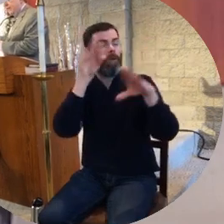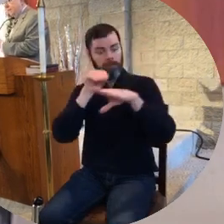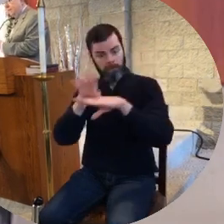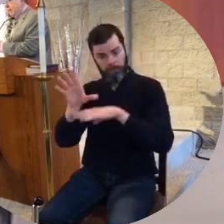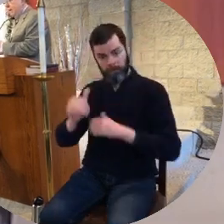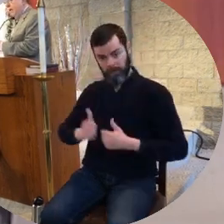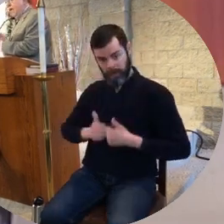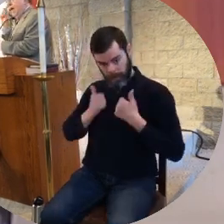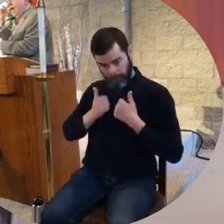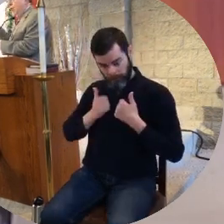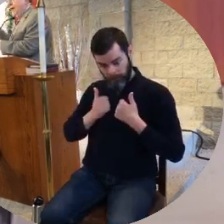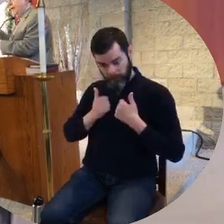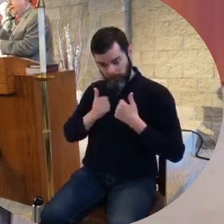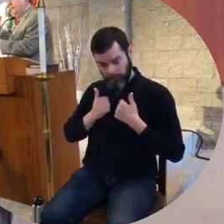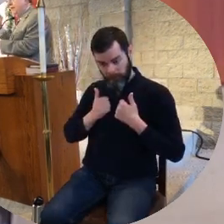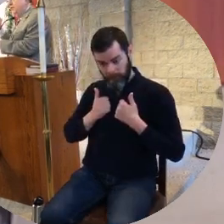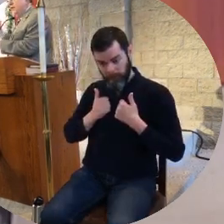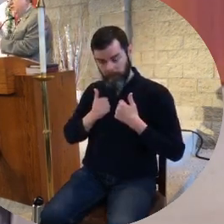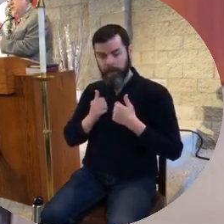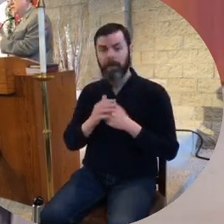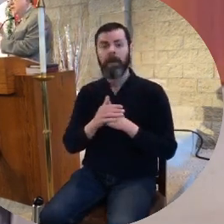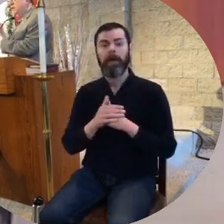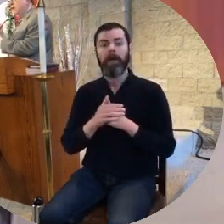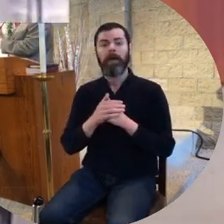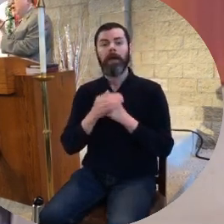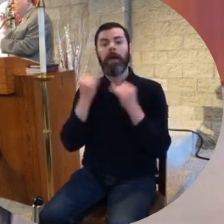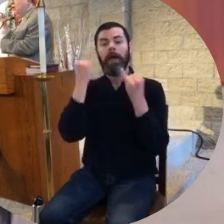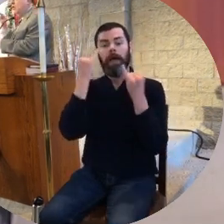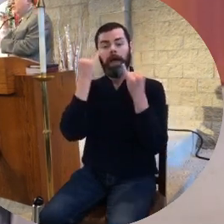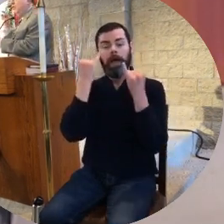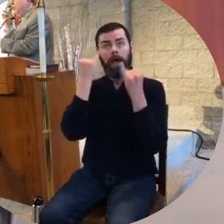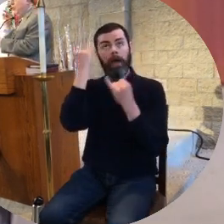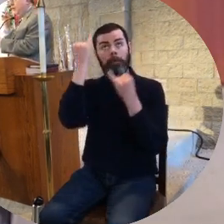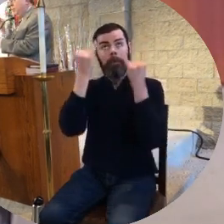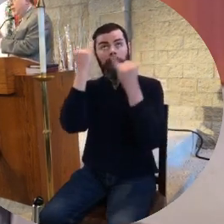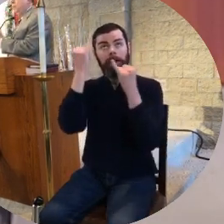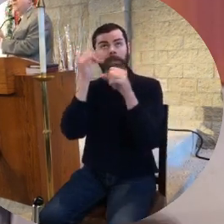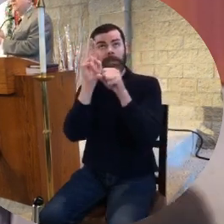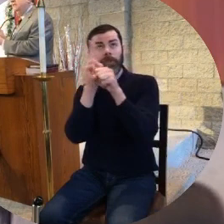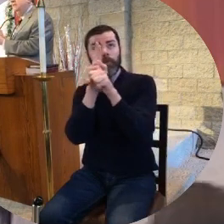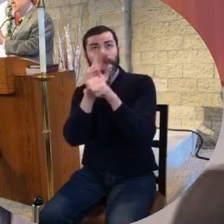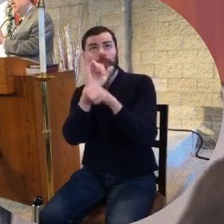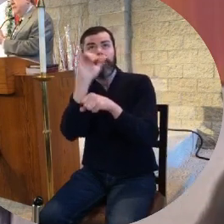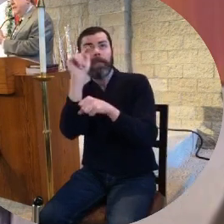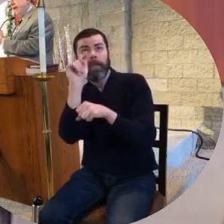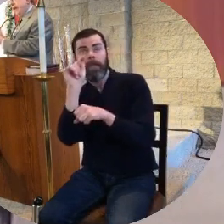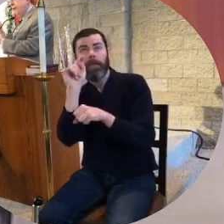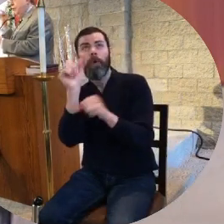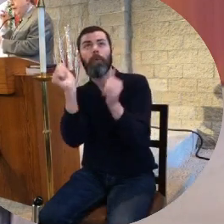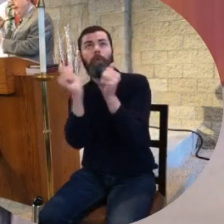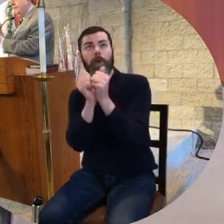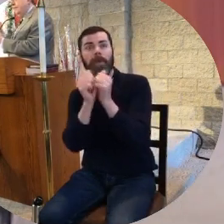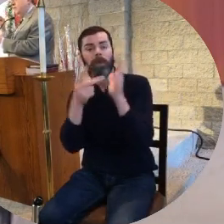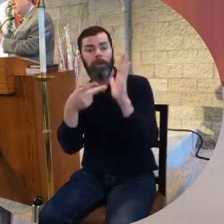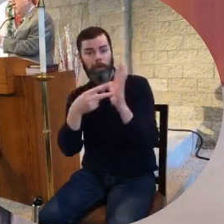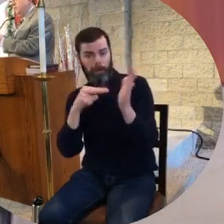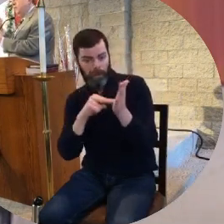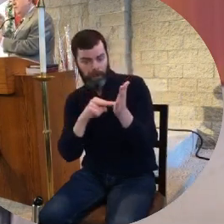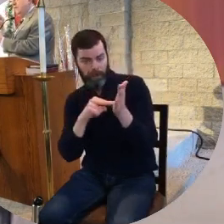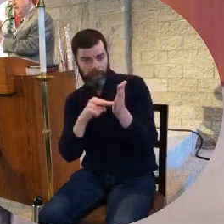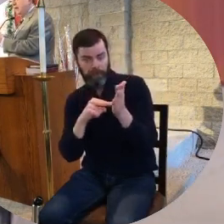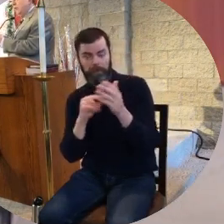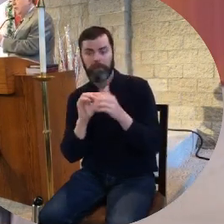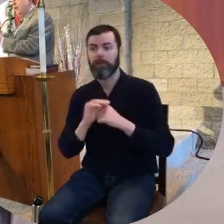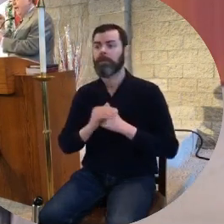reality. An awakened imagination works with a purpose. It creates and conserves